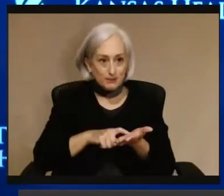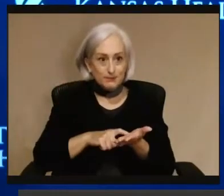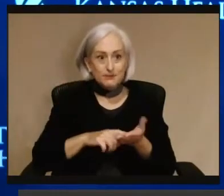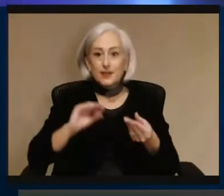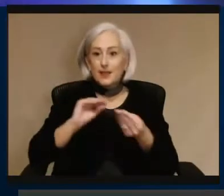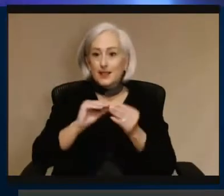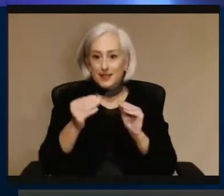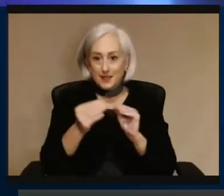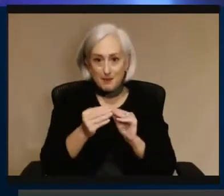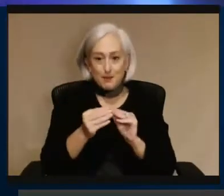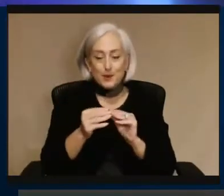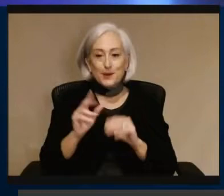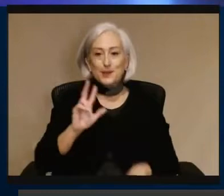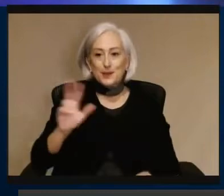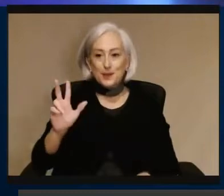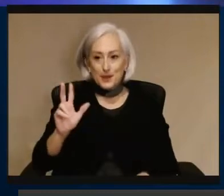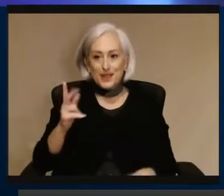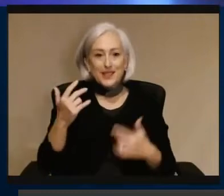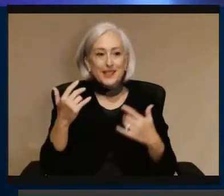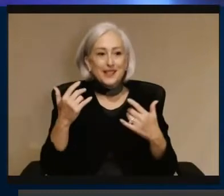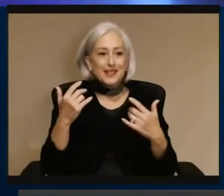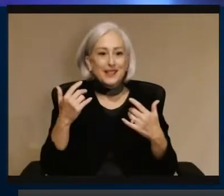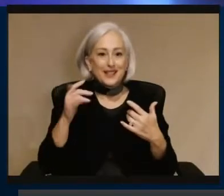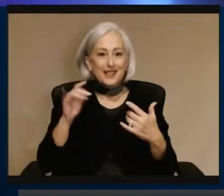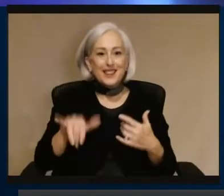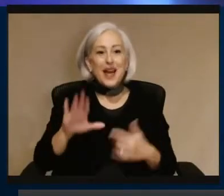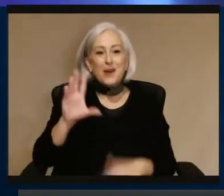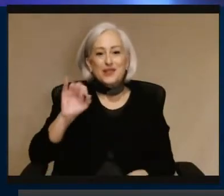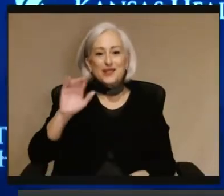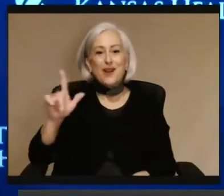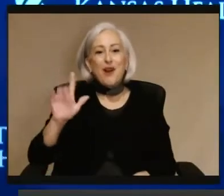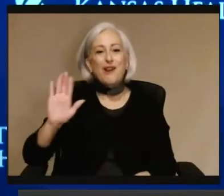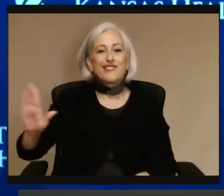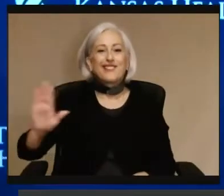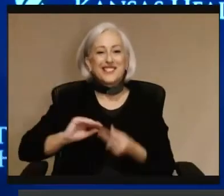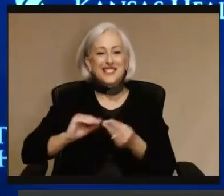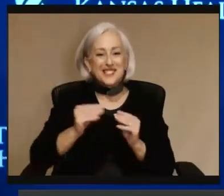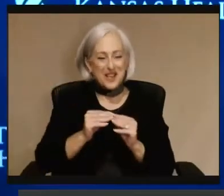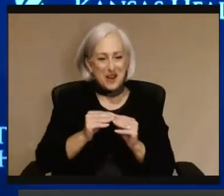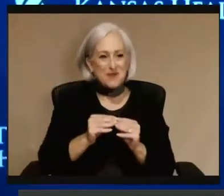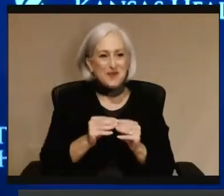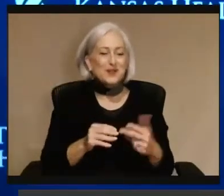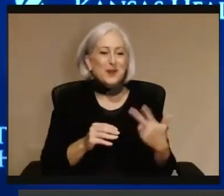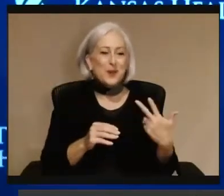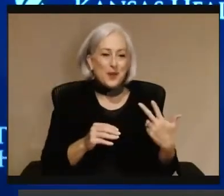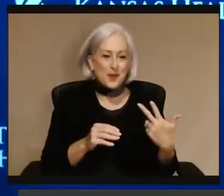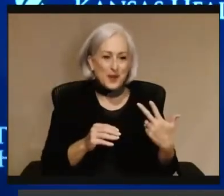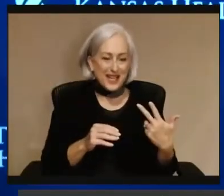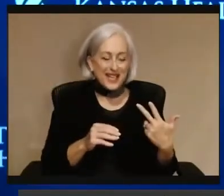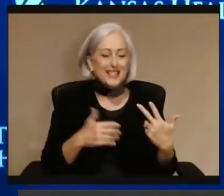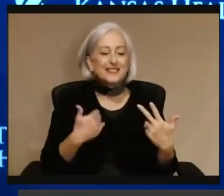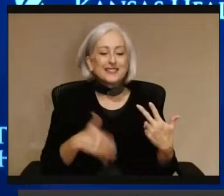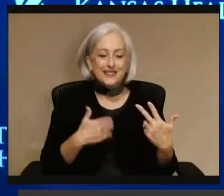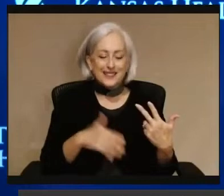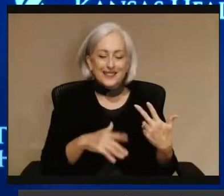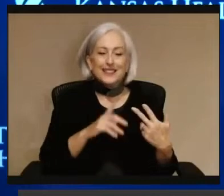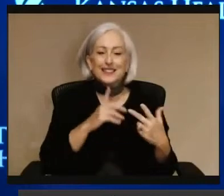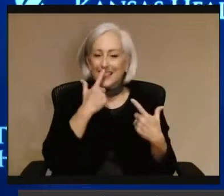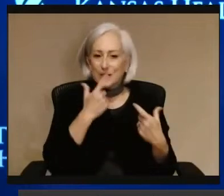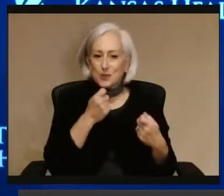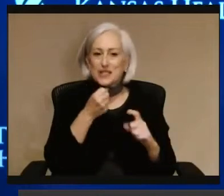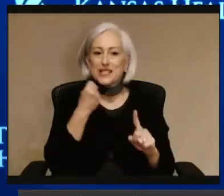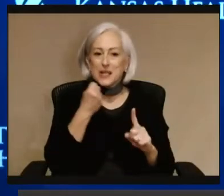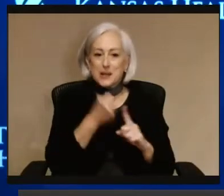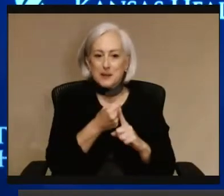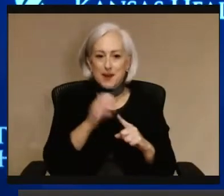they're on, because that was Carl's number. So 3 can always interestingly impacts whenever Carl's cause is involved